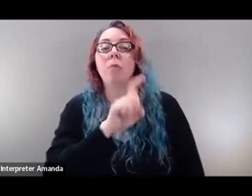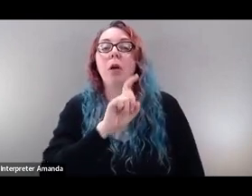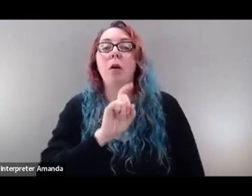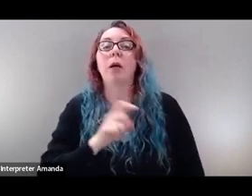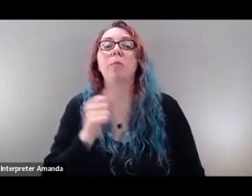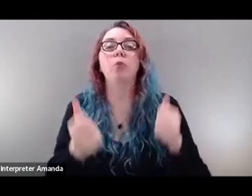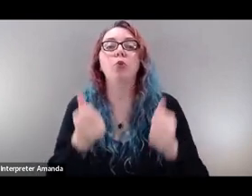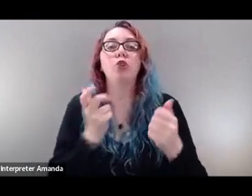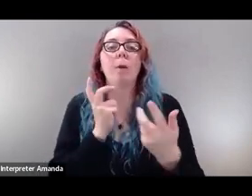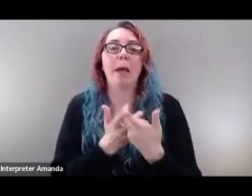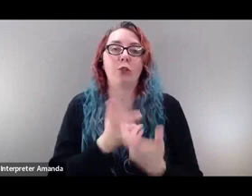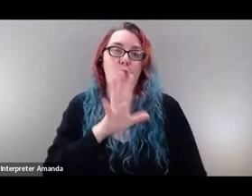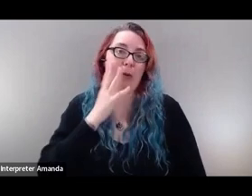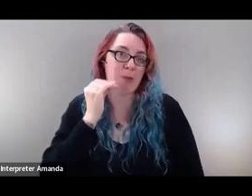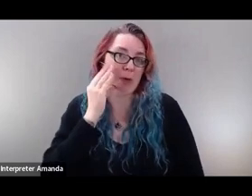moment.